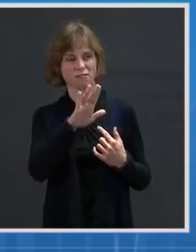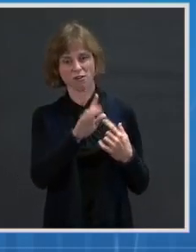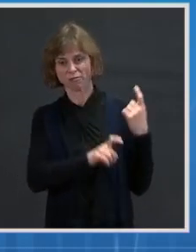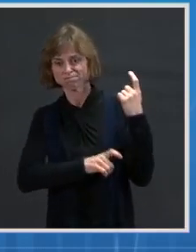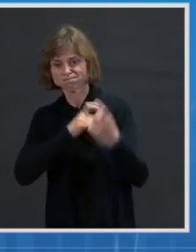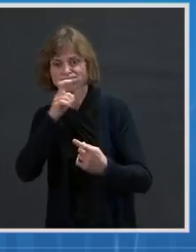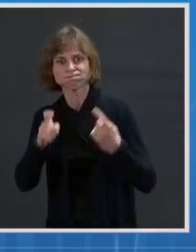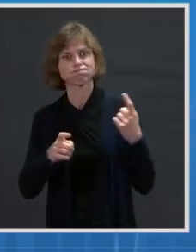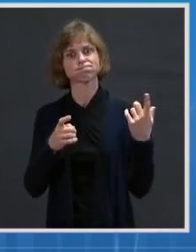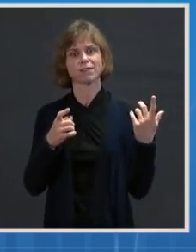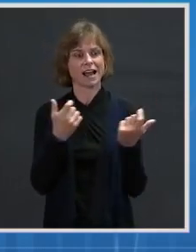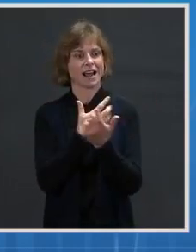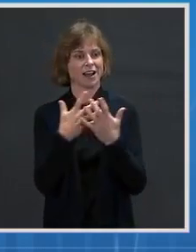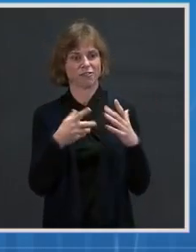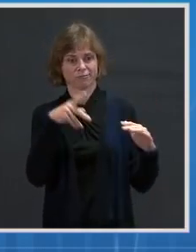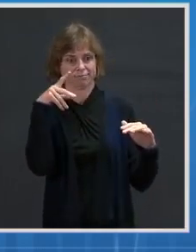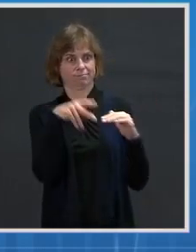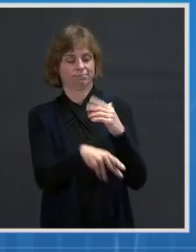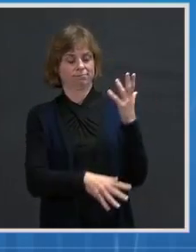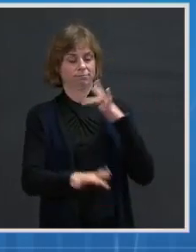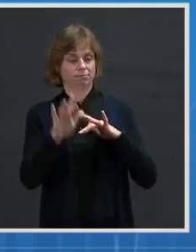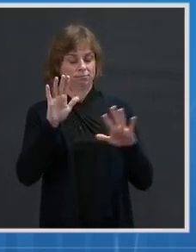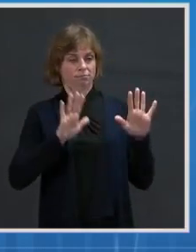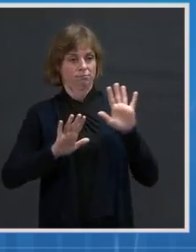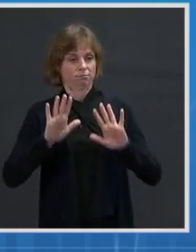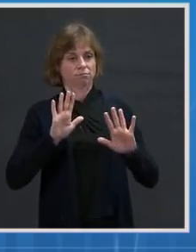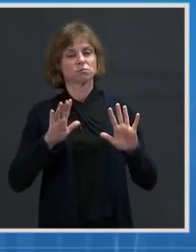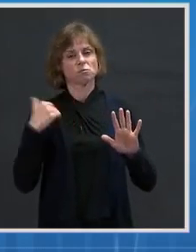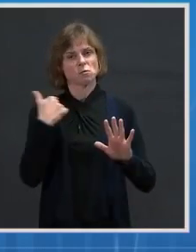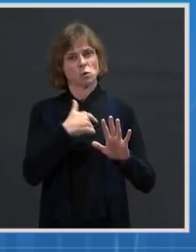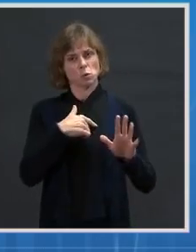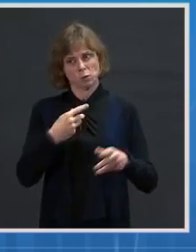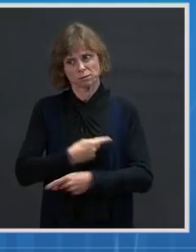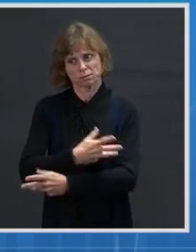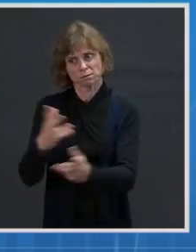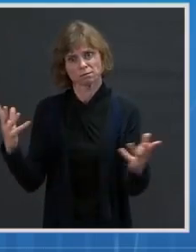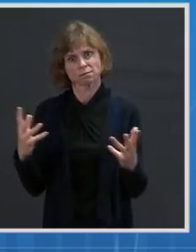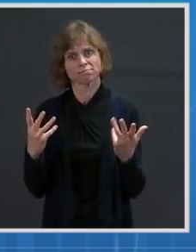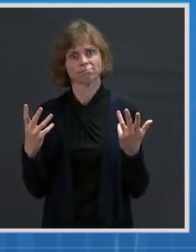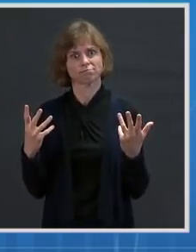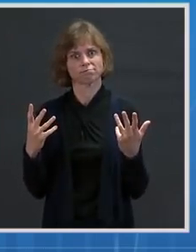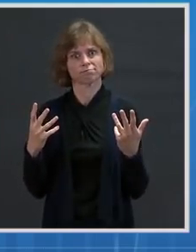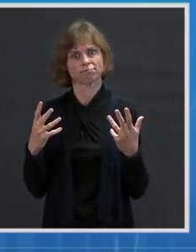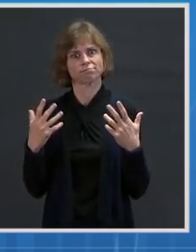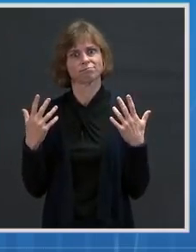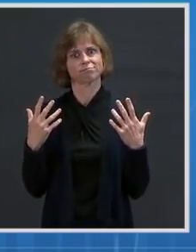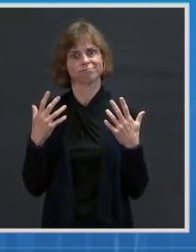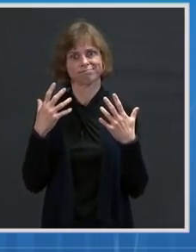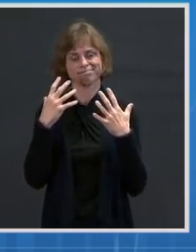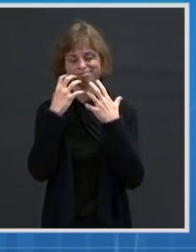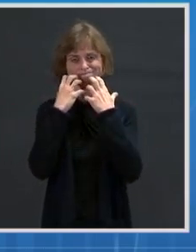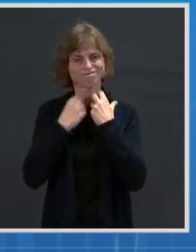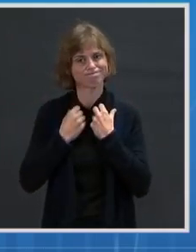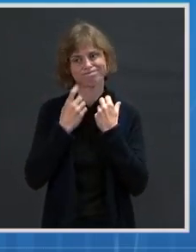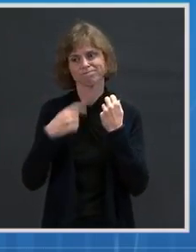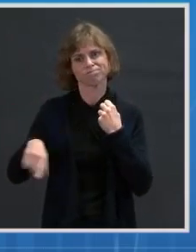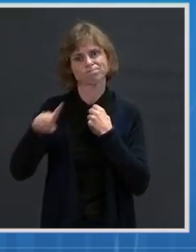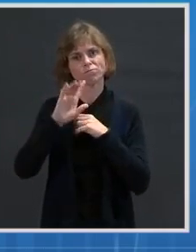Our hearts go out to all of those who are grieving loved ones, who are so deeply